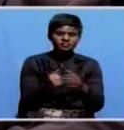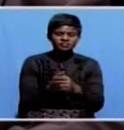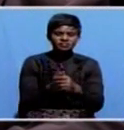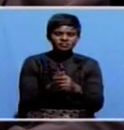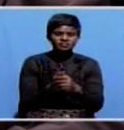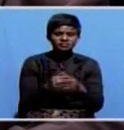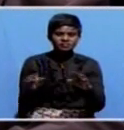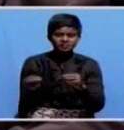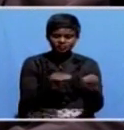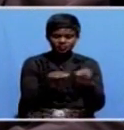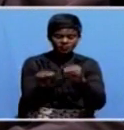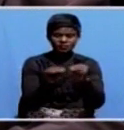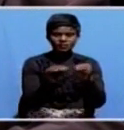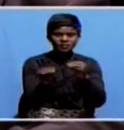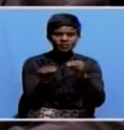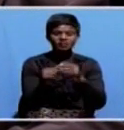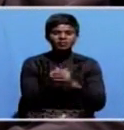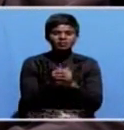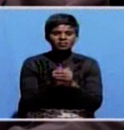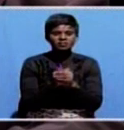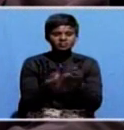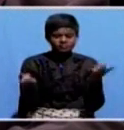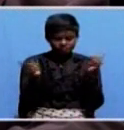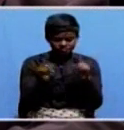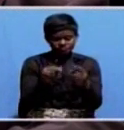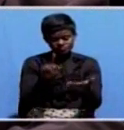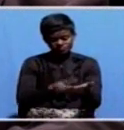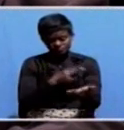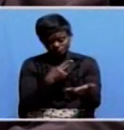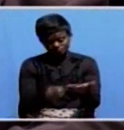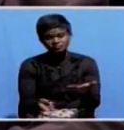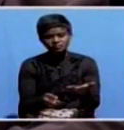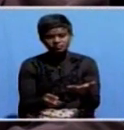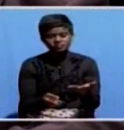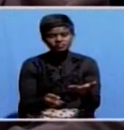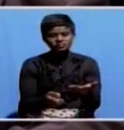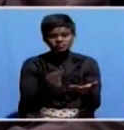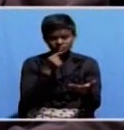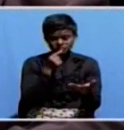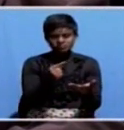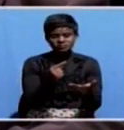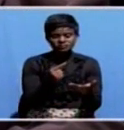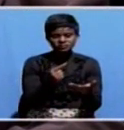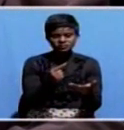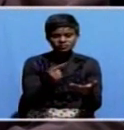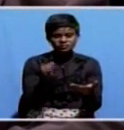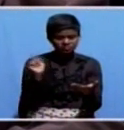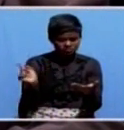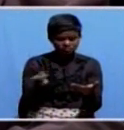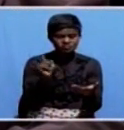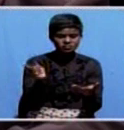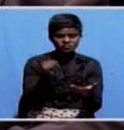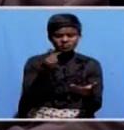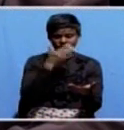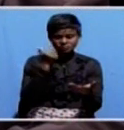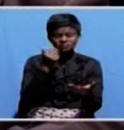and move on. And when you fall, he used to say, it's always better. You